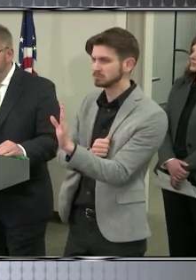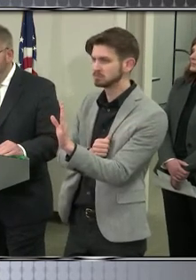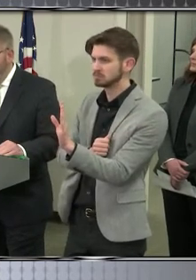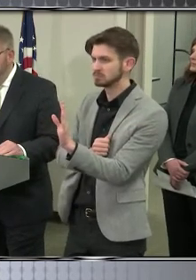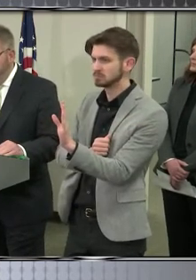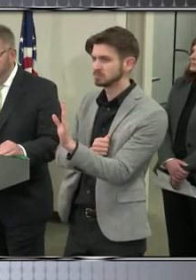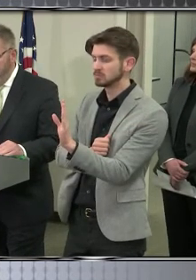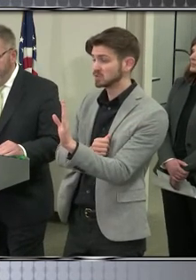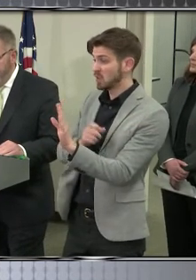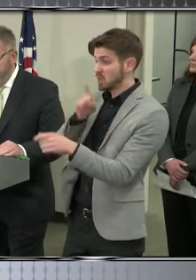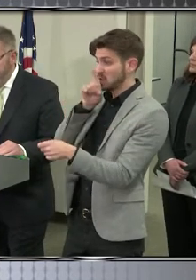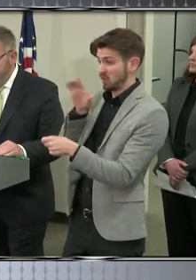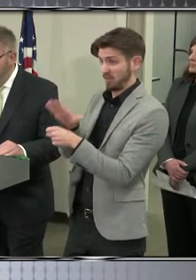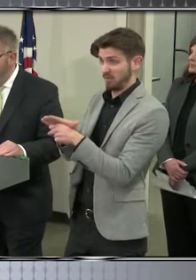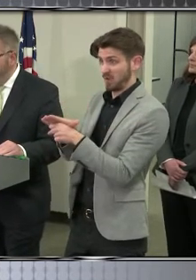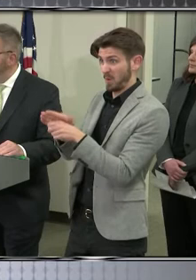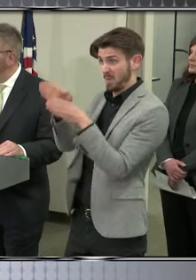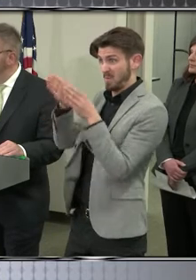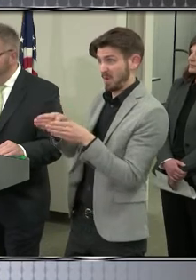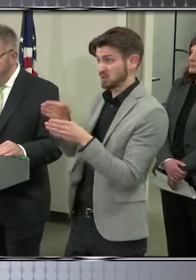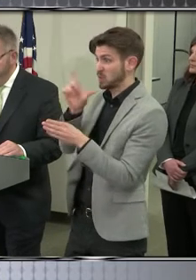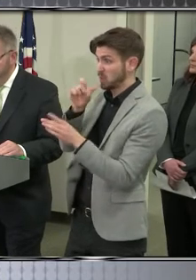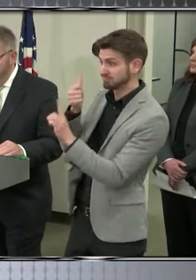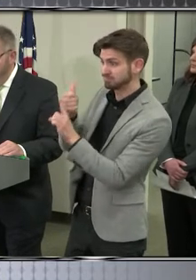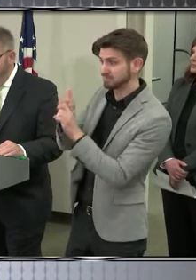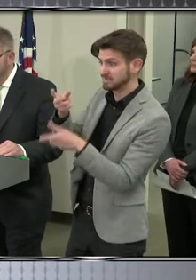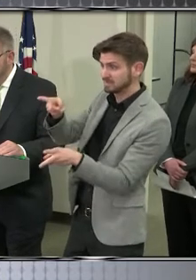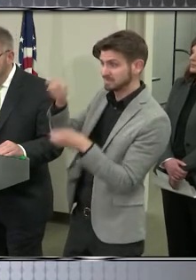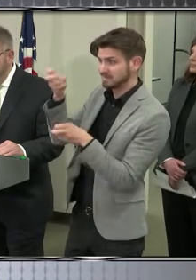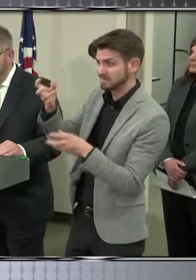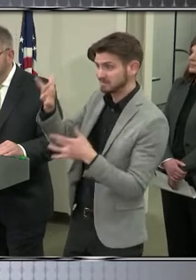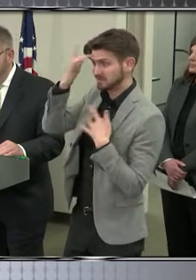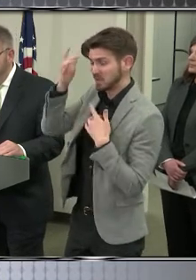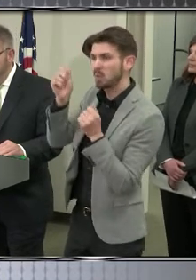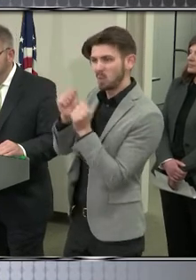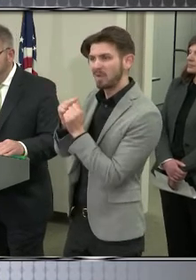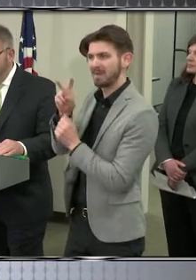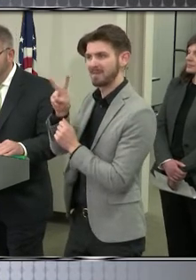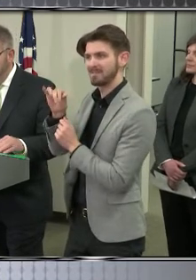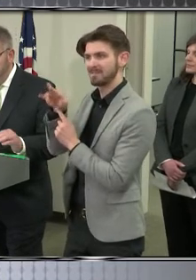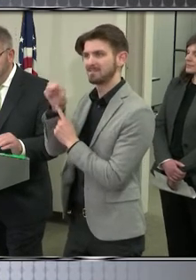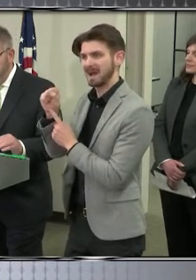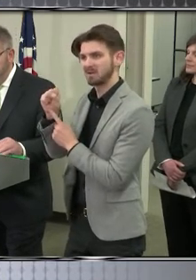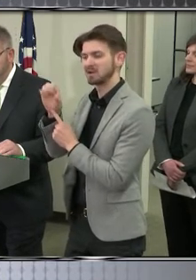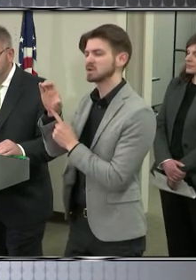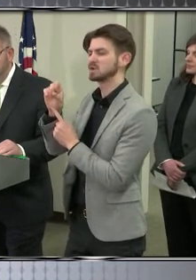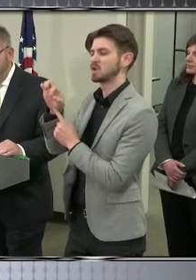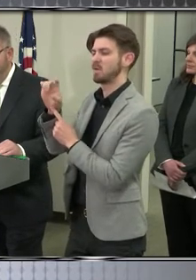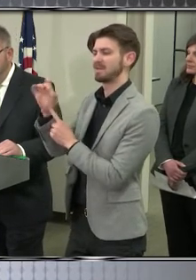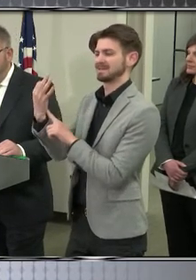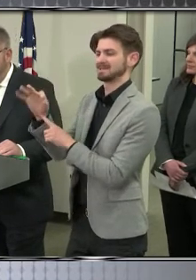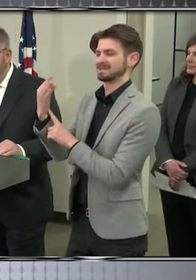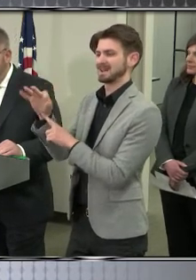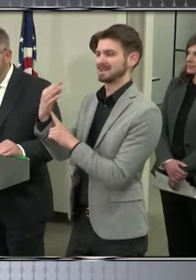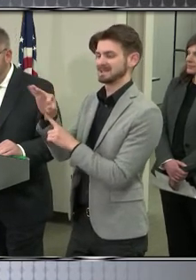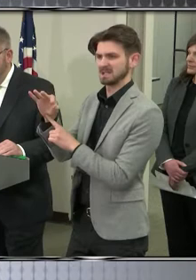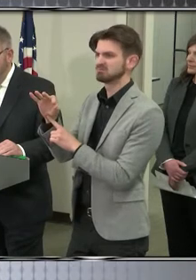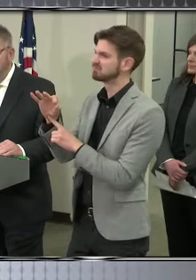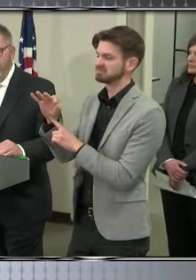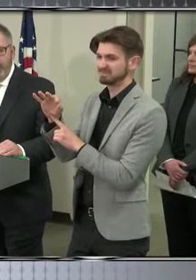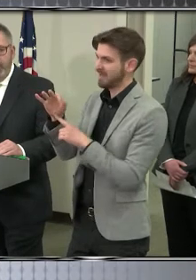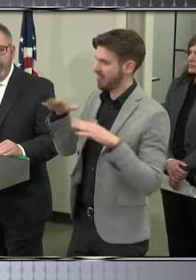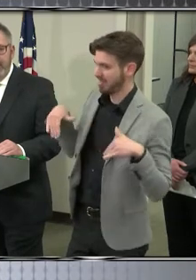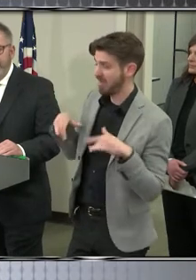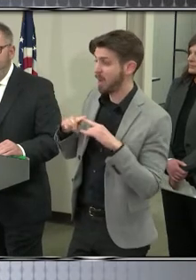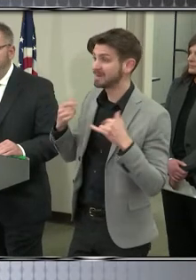see a confirmed case of COVID-19 here in El Paso County, our staff and our public health department continues with a proactive approach